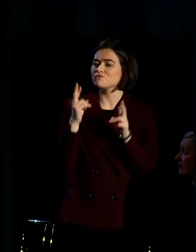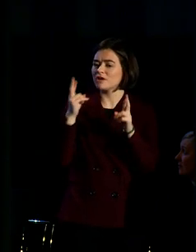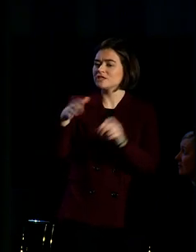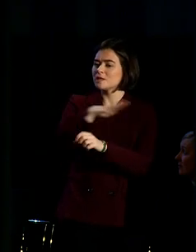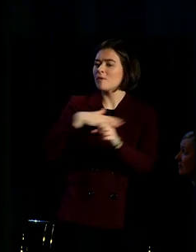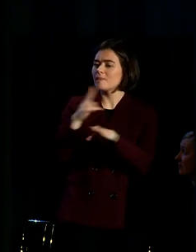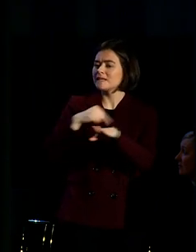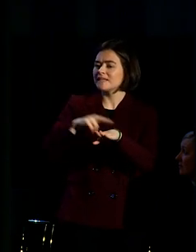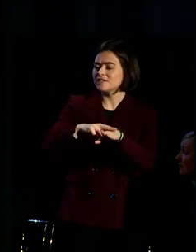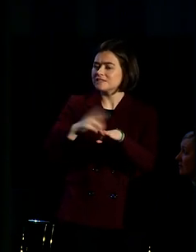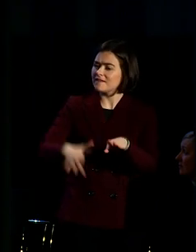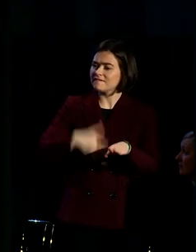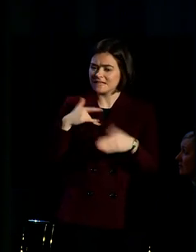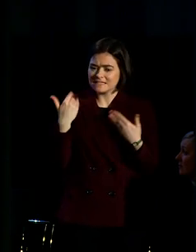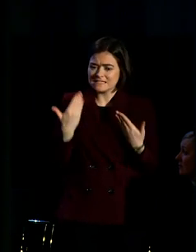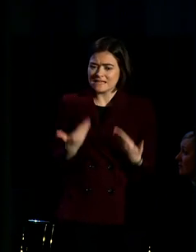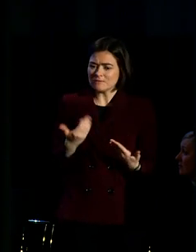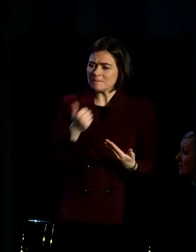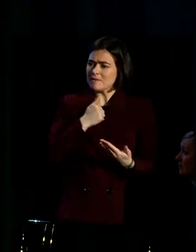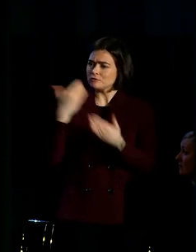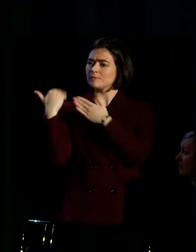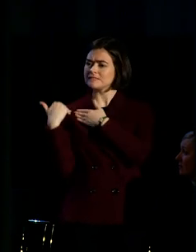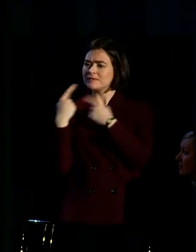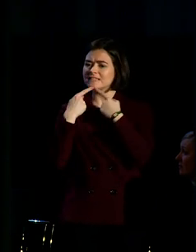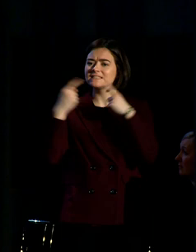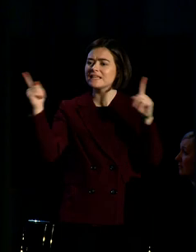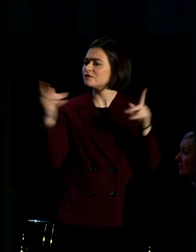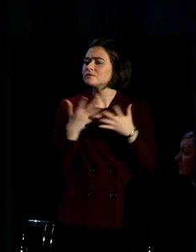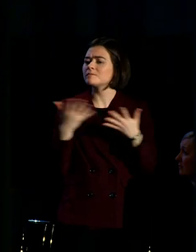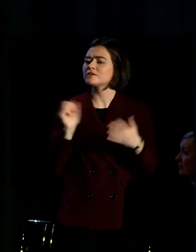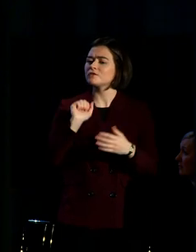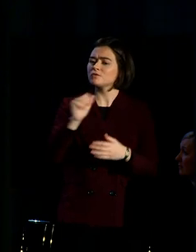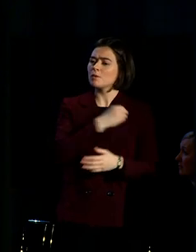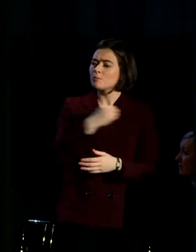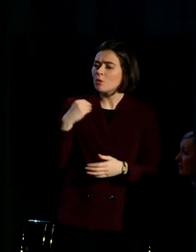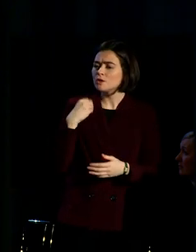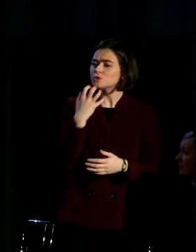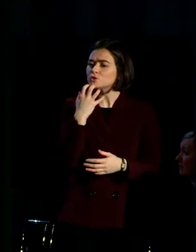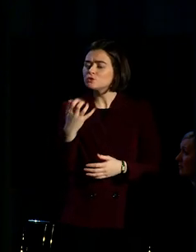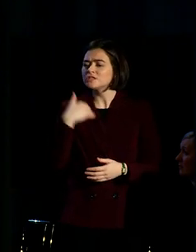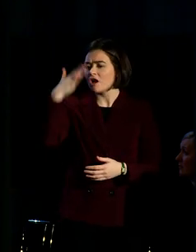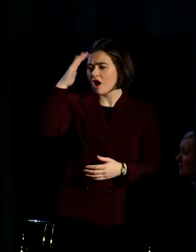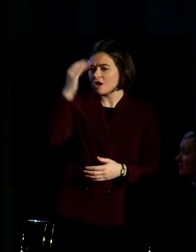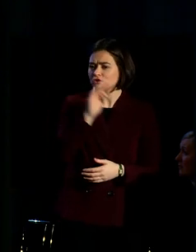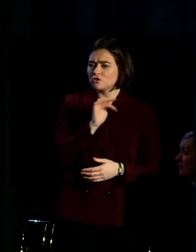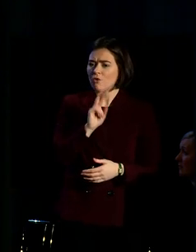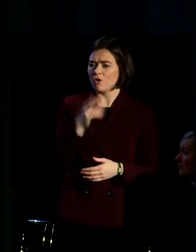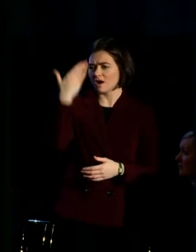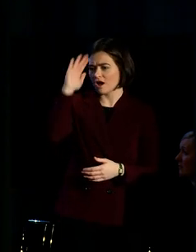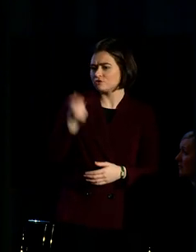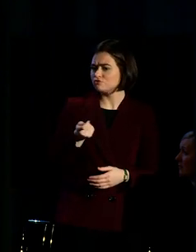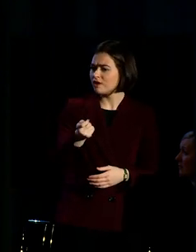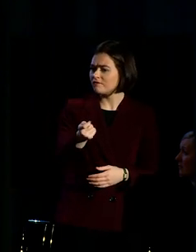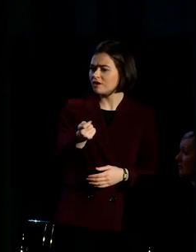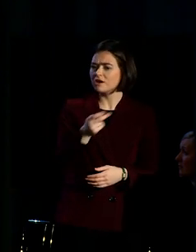feel it's my legacy to say, no matter whether you're Polish, Jewish, Irish, or Irish traveler, it's